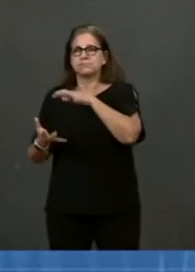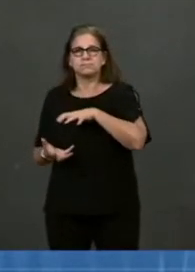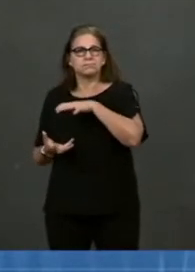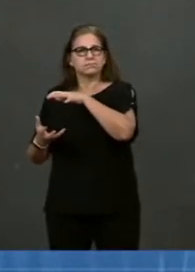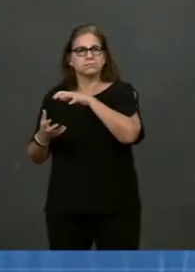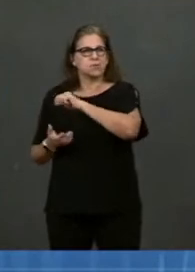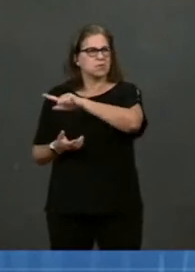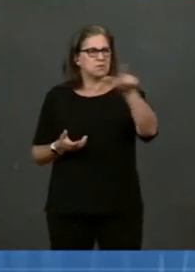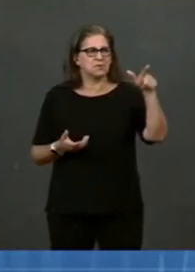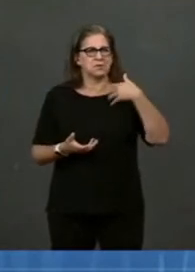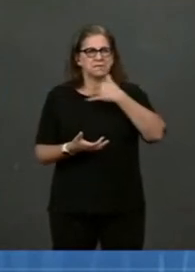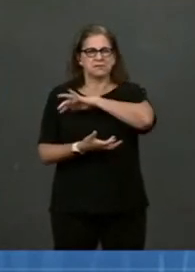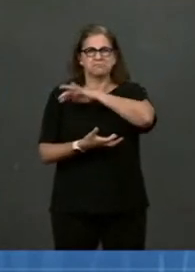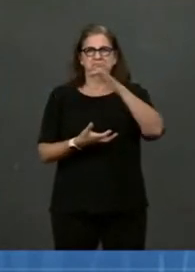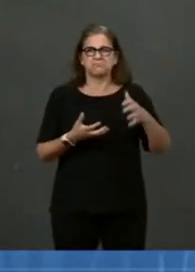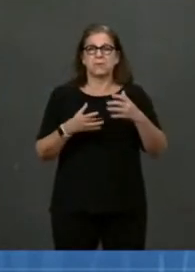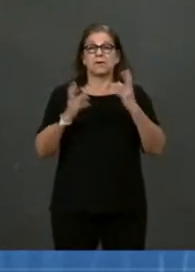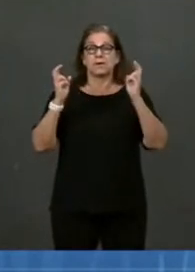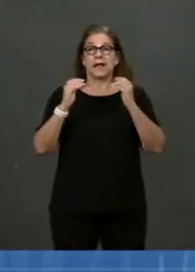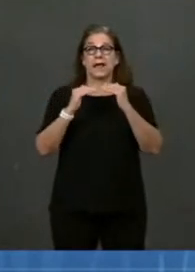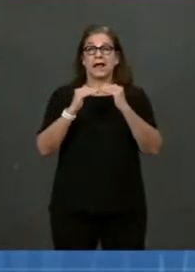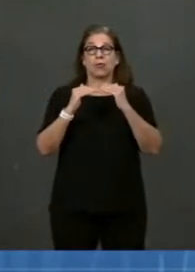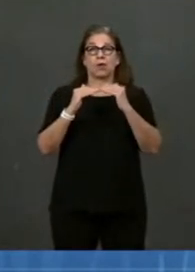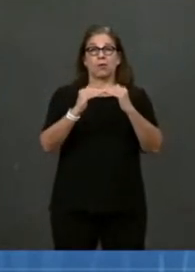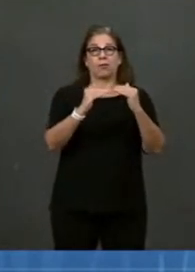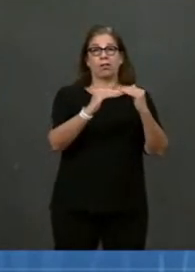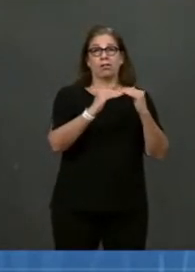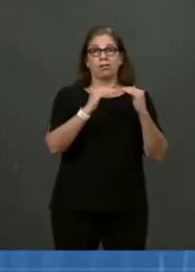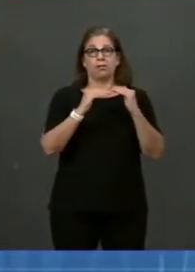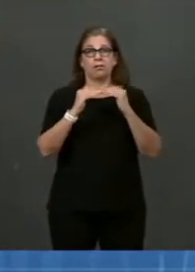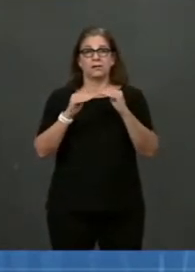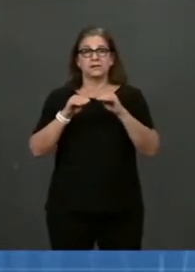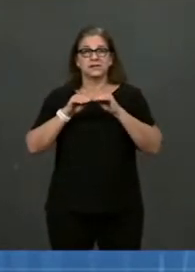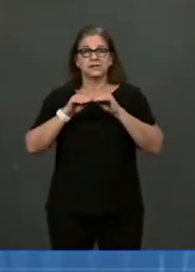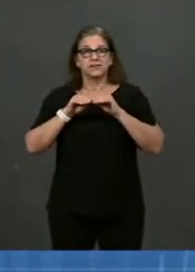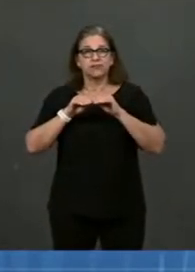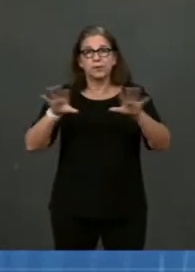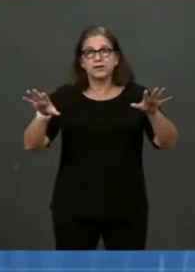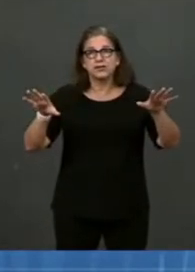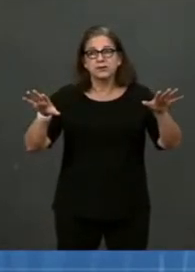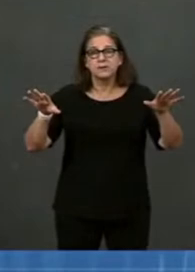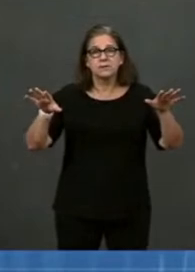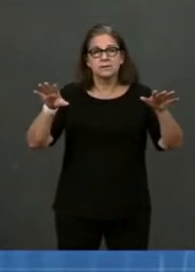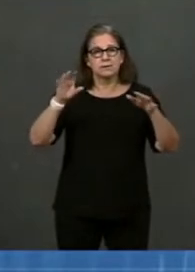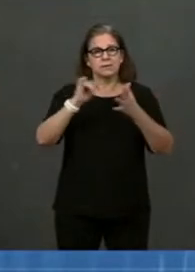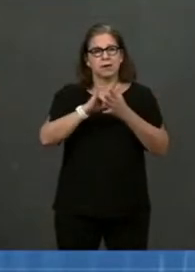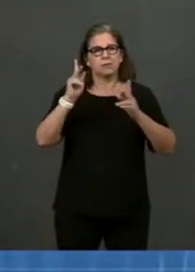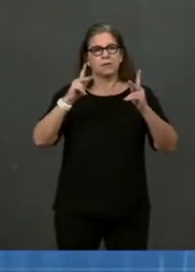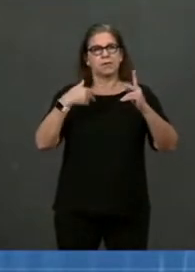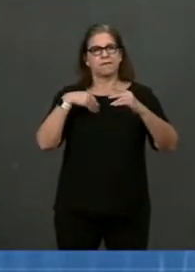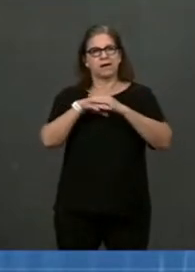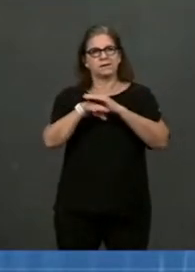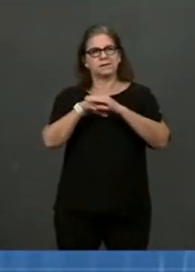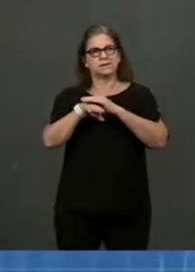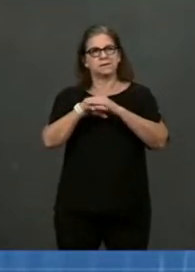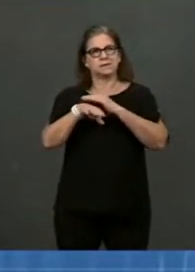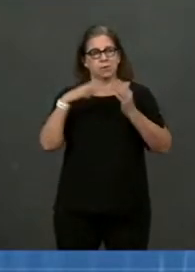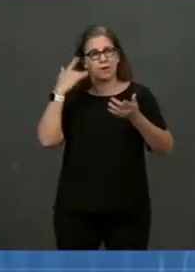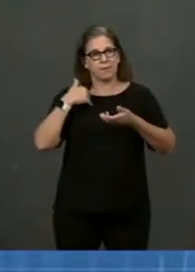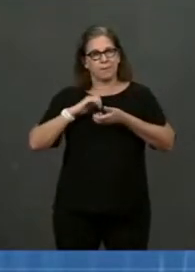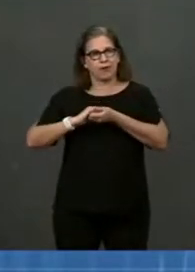Importantly, this includes connecting pharmacies and other vaccine providers with long-term care facilities so those most at risk can get